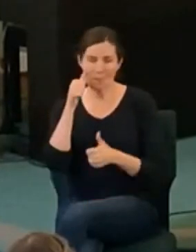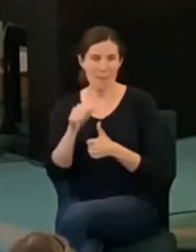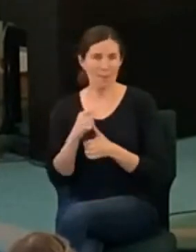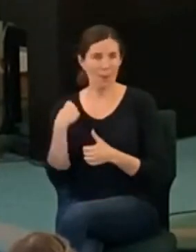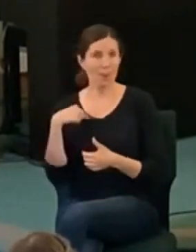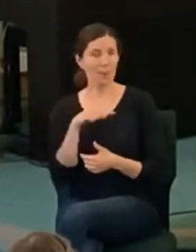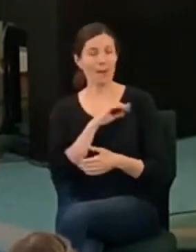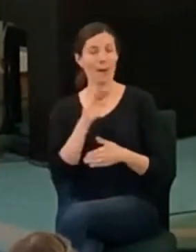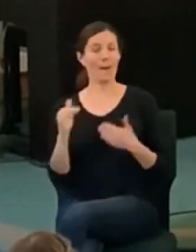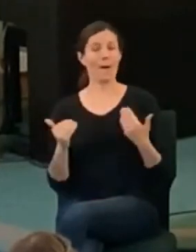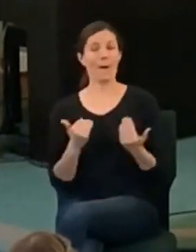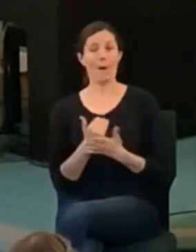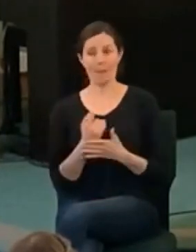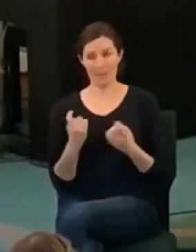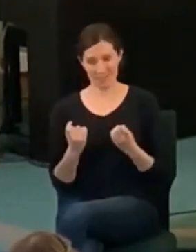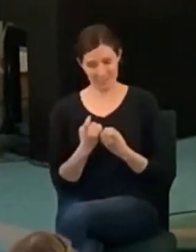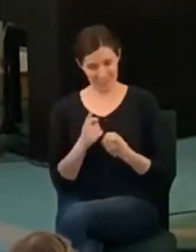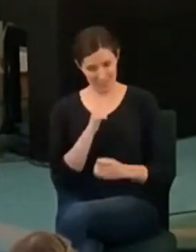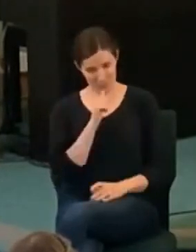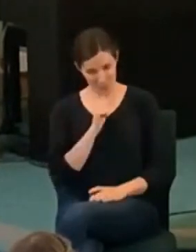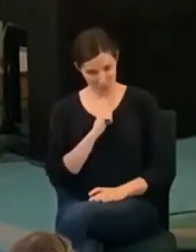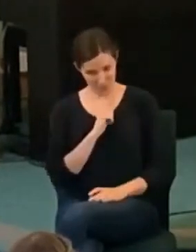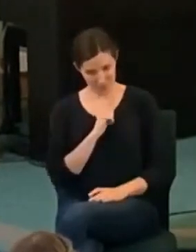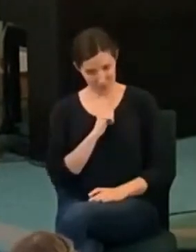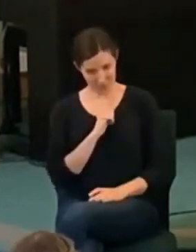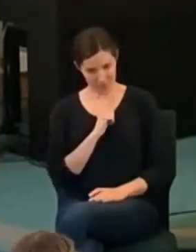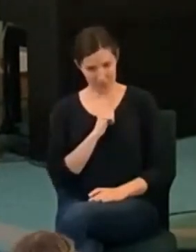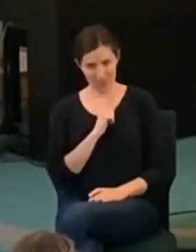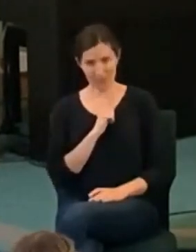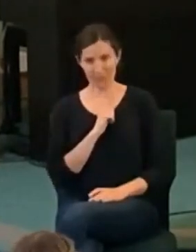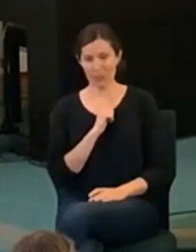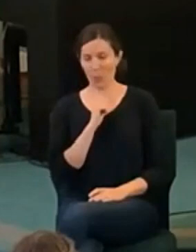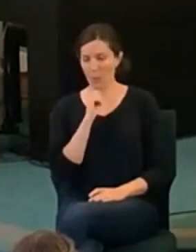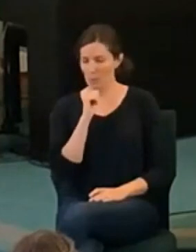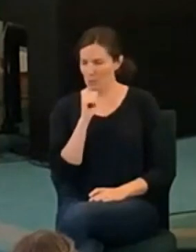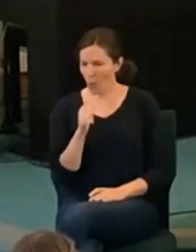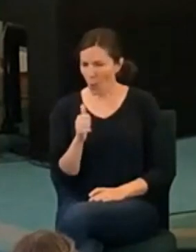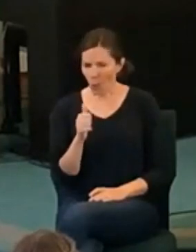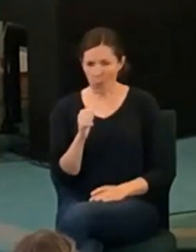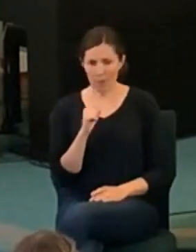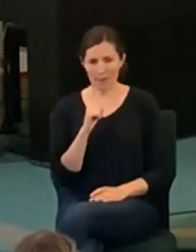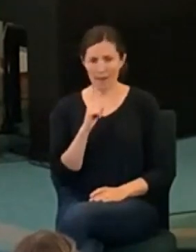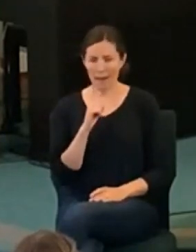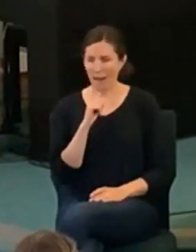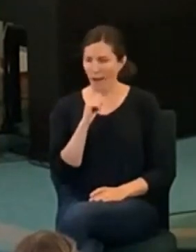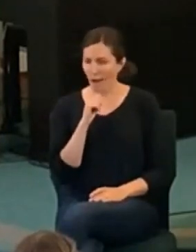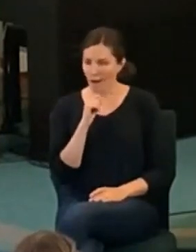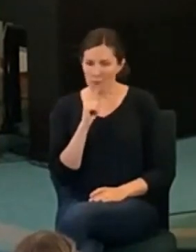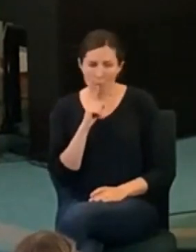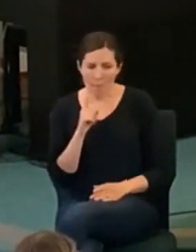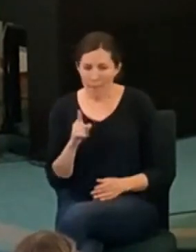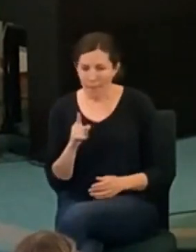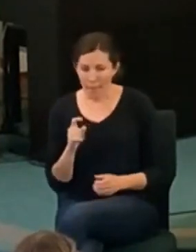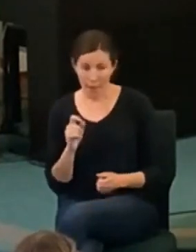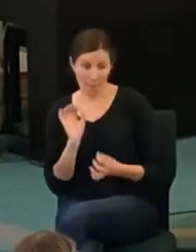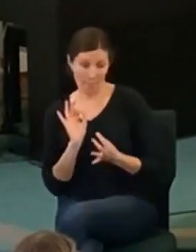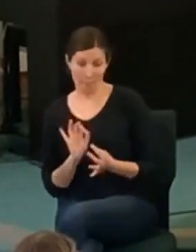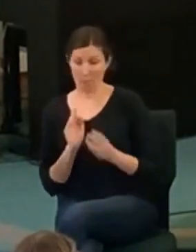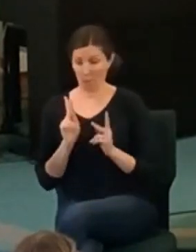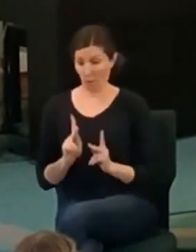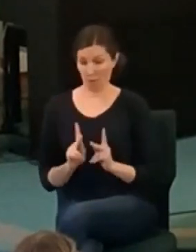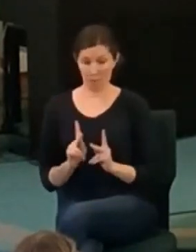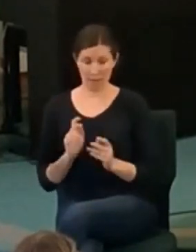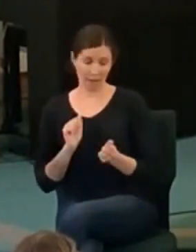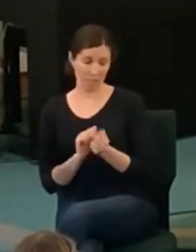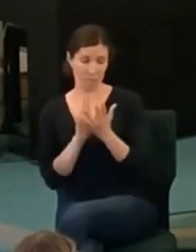observe. But we all have sin that we struggle with. And there are times we might need to confront others that have blatant sin.